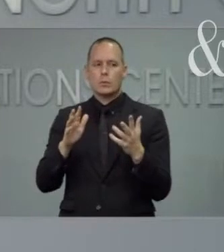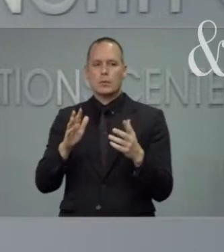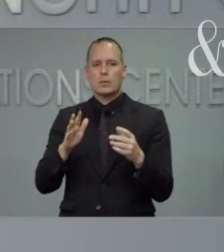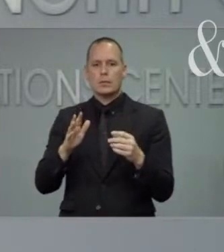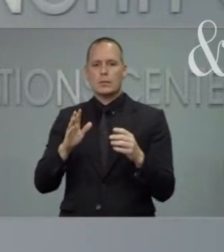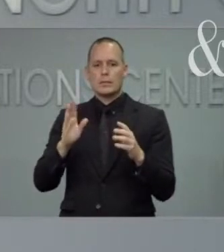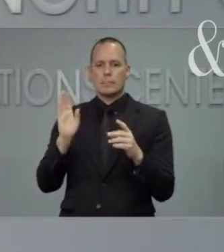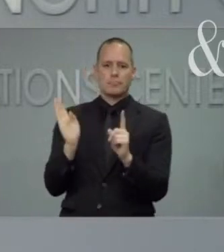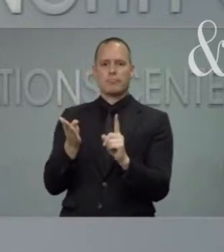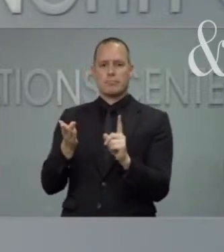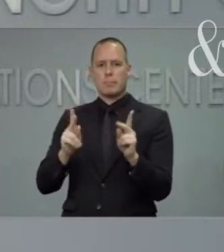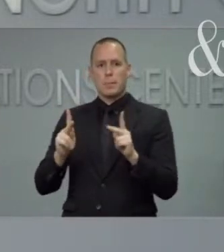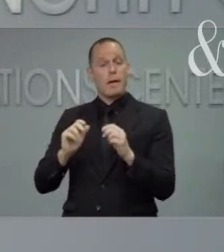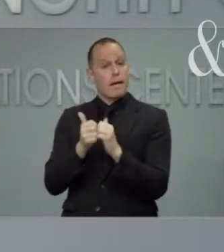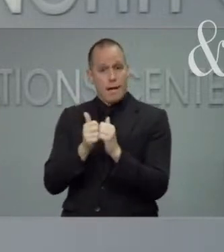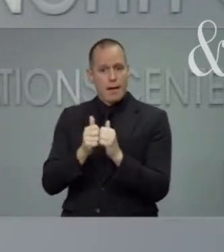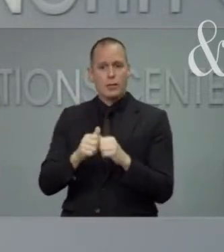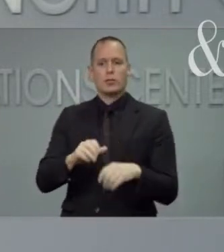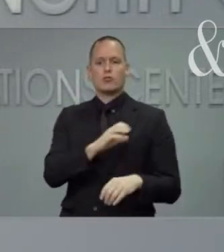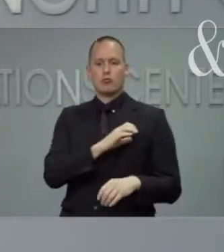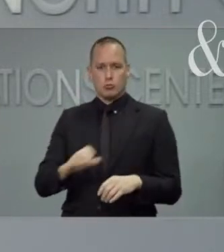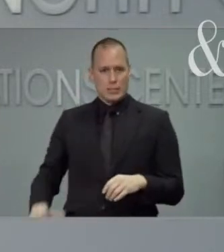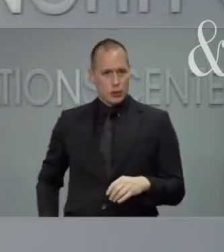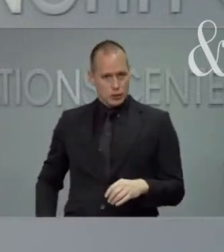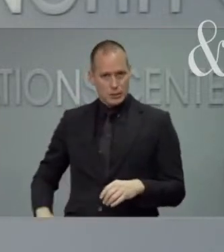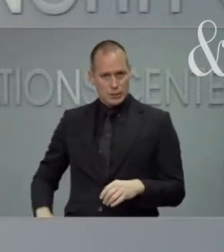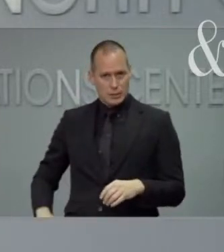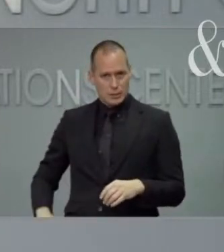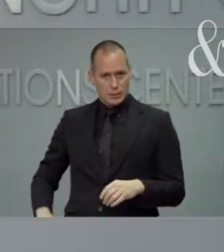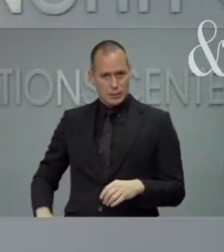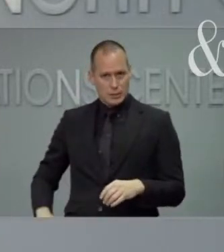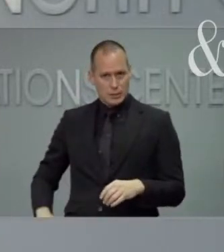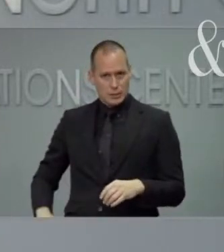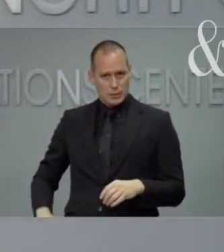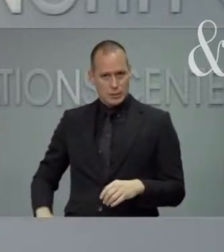Network and also NASCAR. Is there anything that the state is doing to address